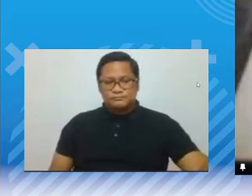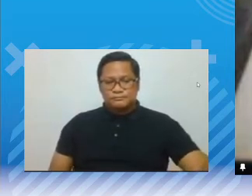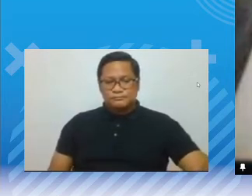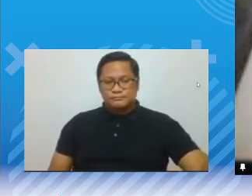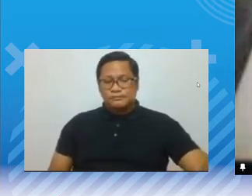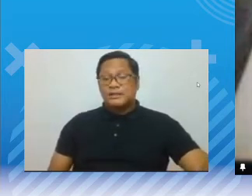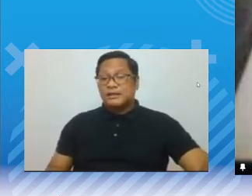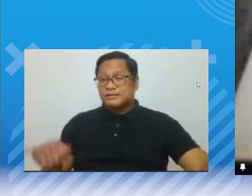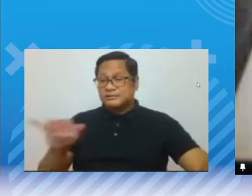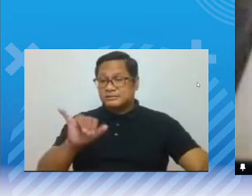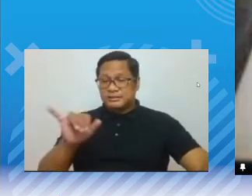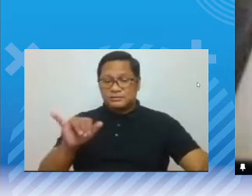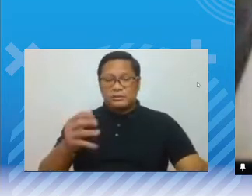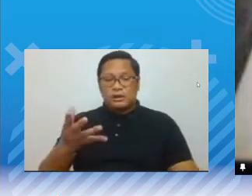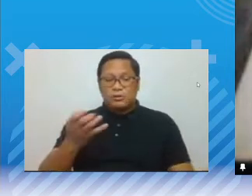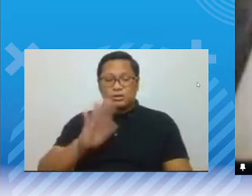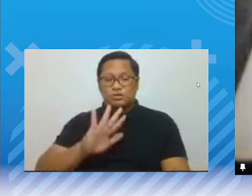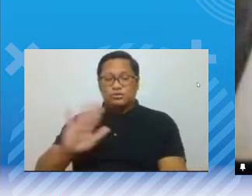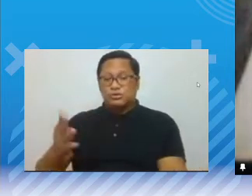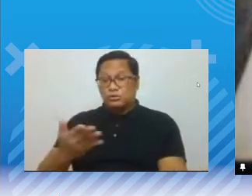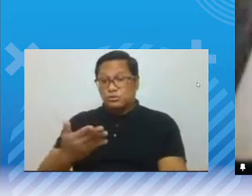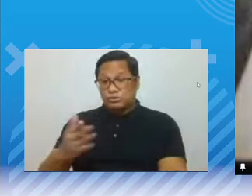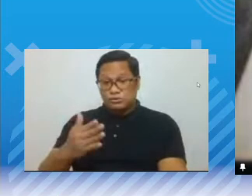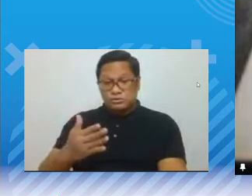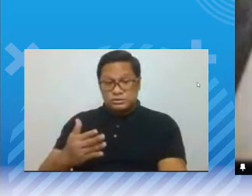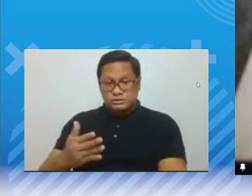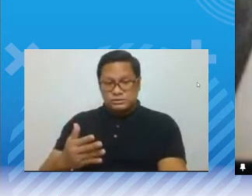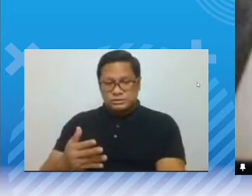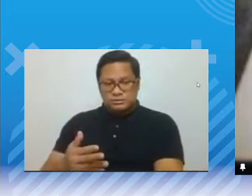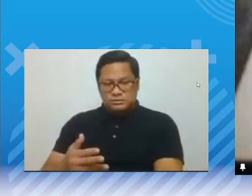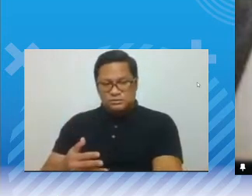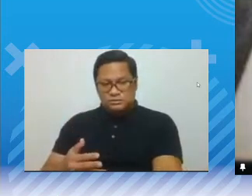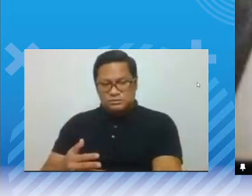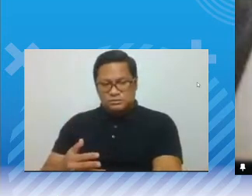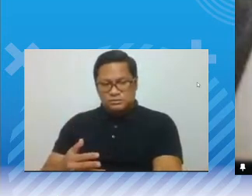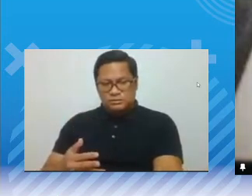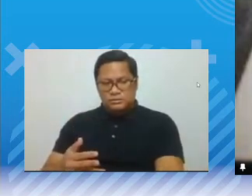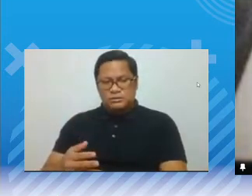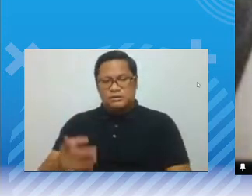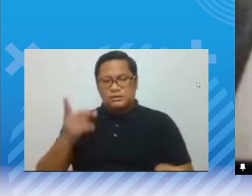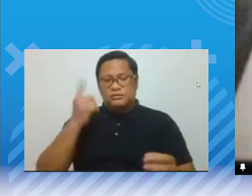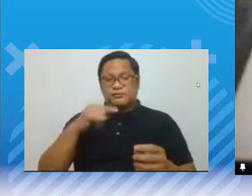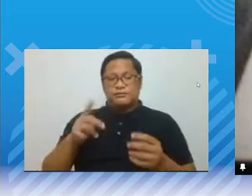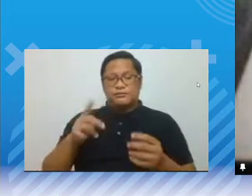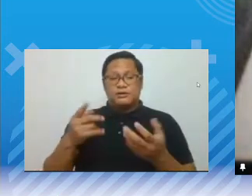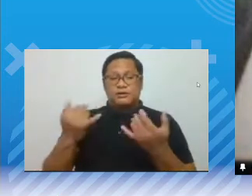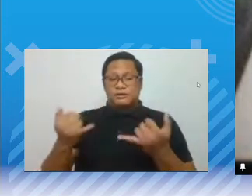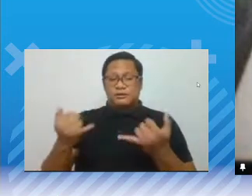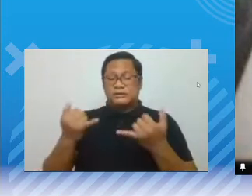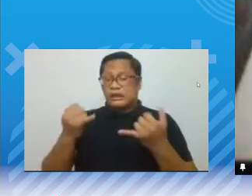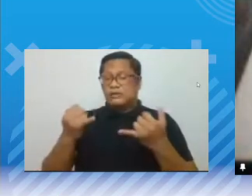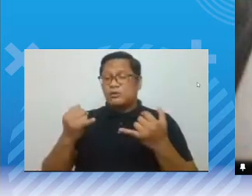and also, I would like to share um, one of the rising concerns among public school teachers is the work